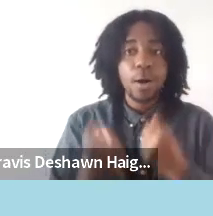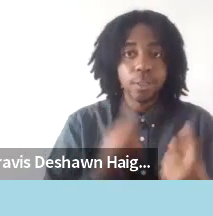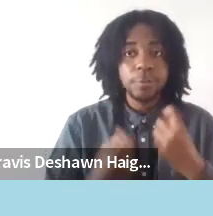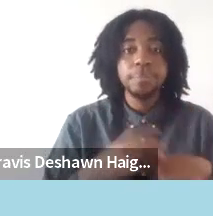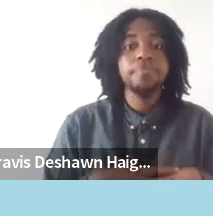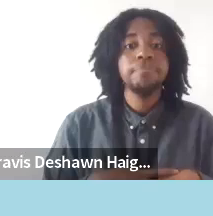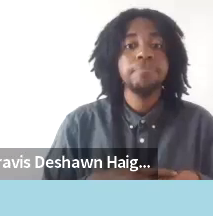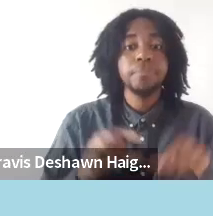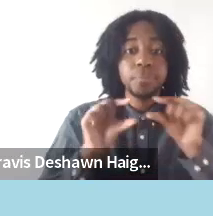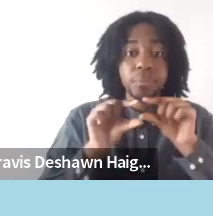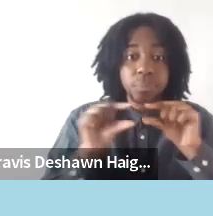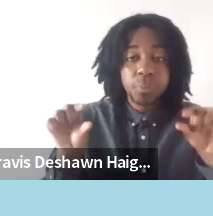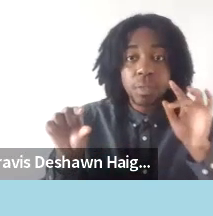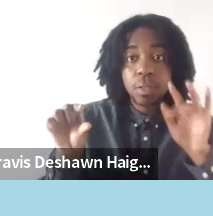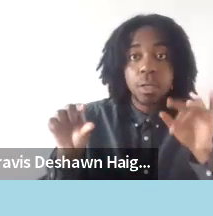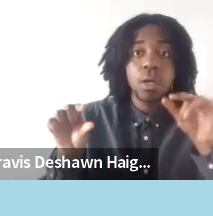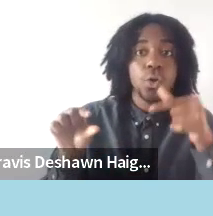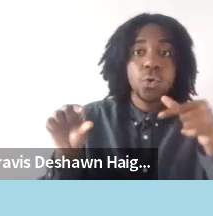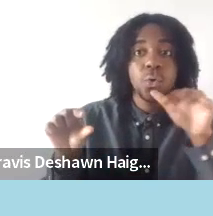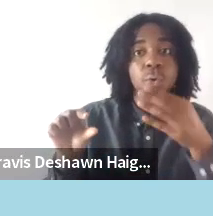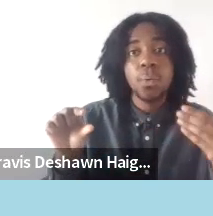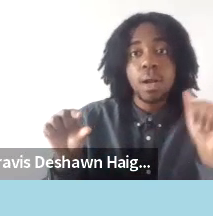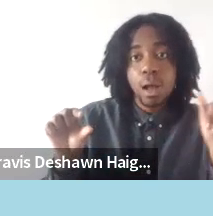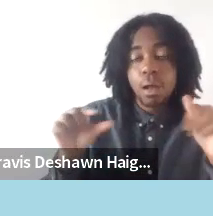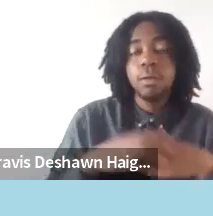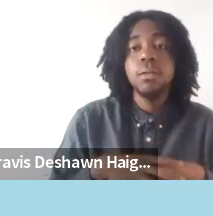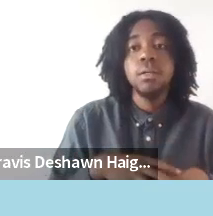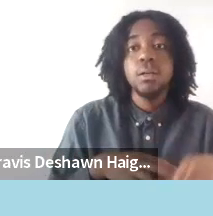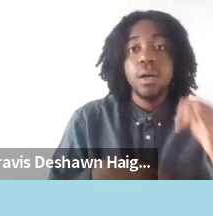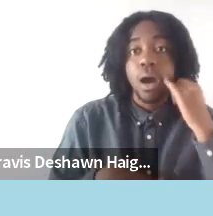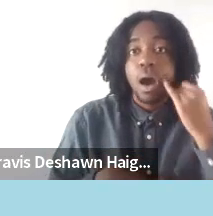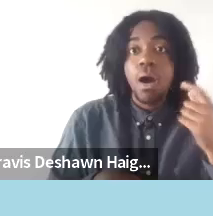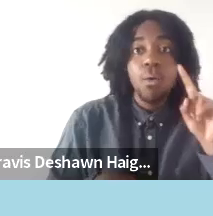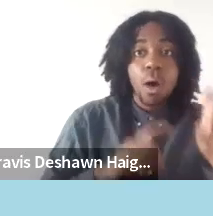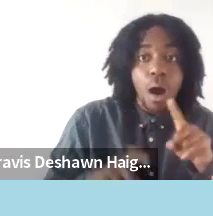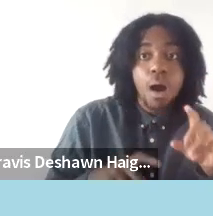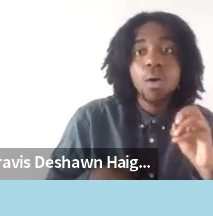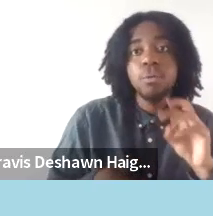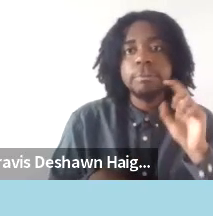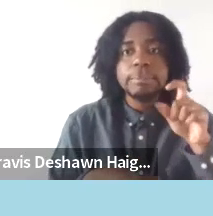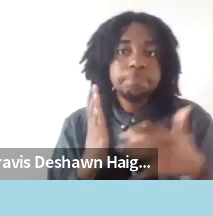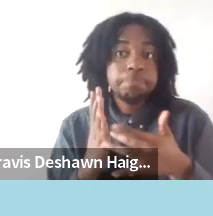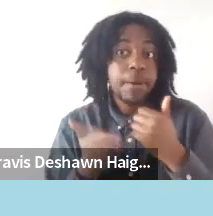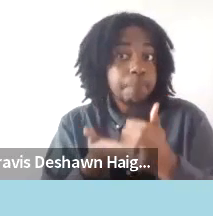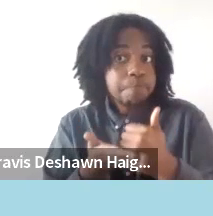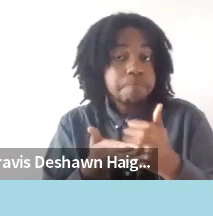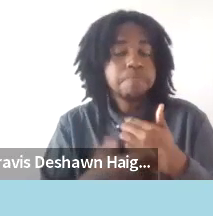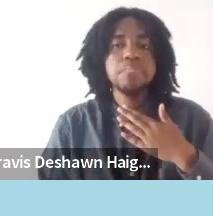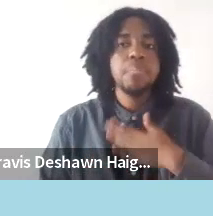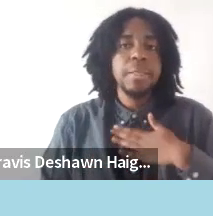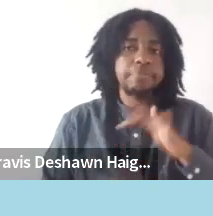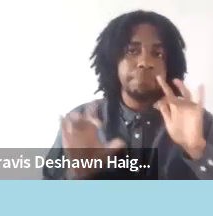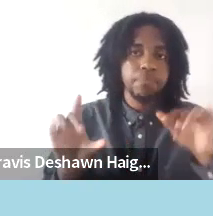with a section for Q&A. If you have a question or need technical assistance, simply click Q&A and type your message into the box that